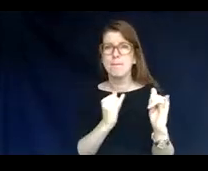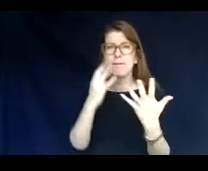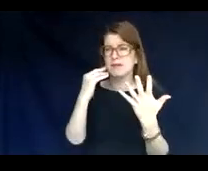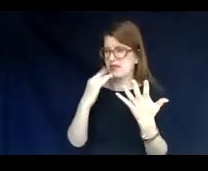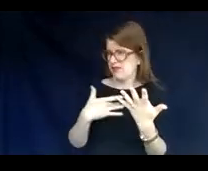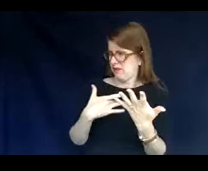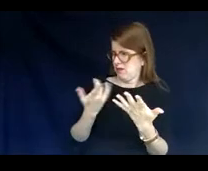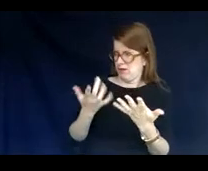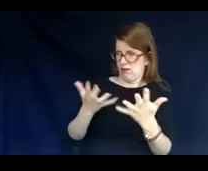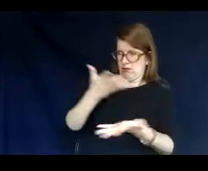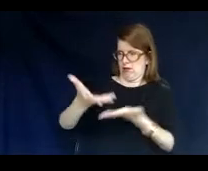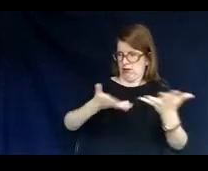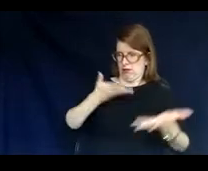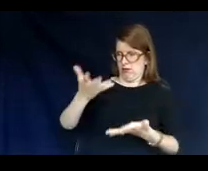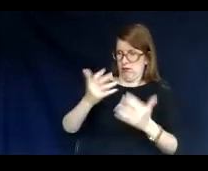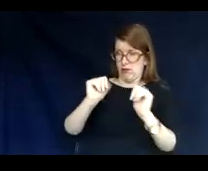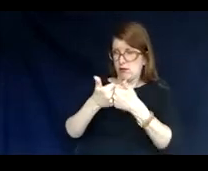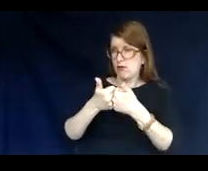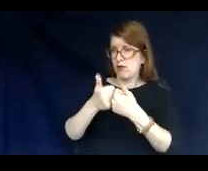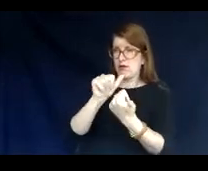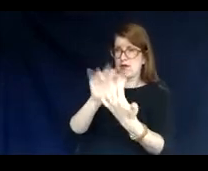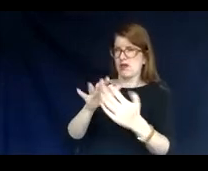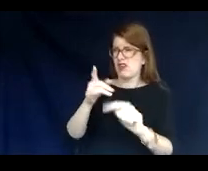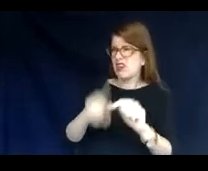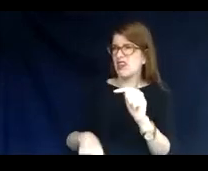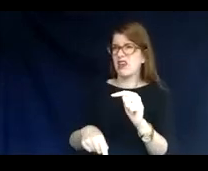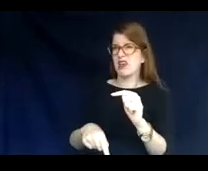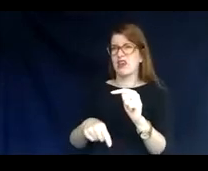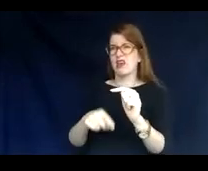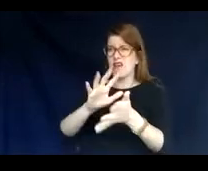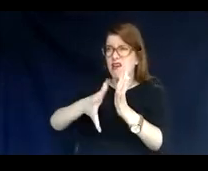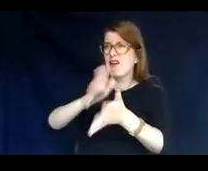We can't change the circumstances we're in. We can't wish it gone.